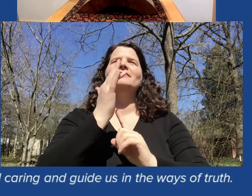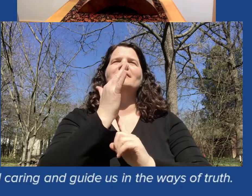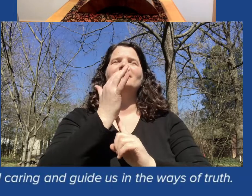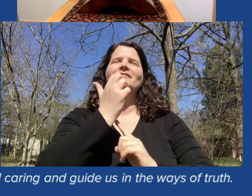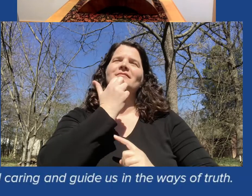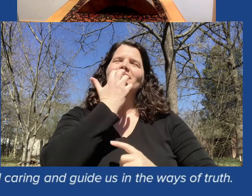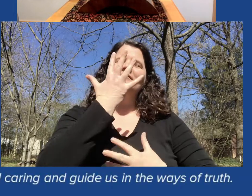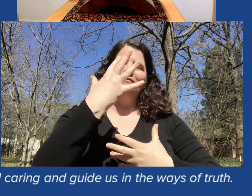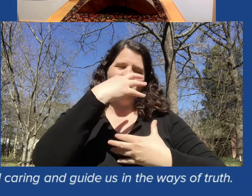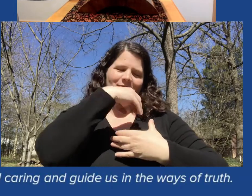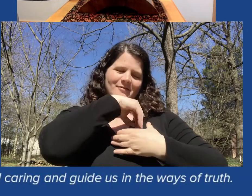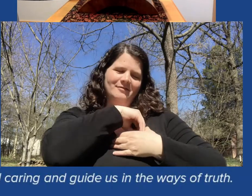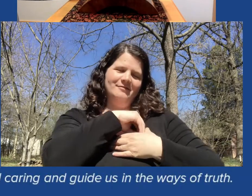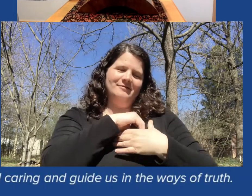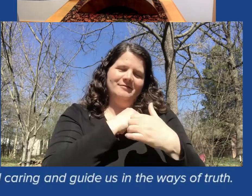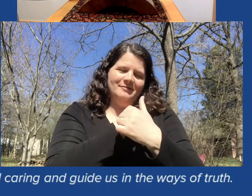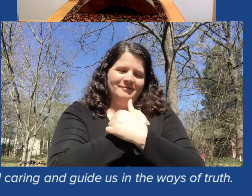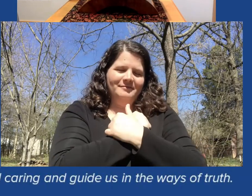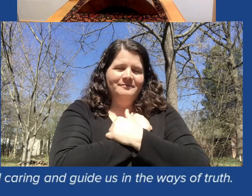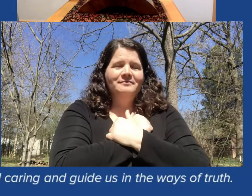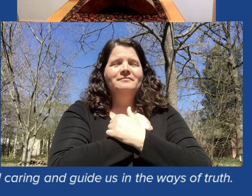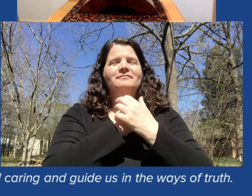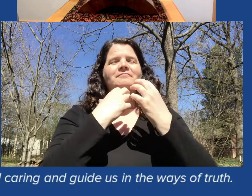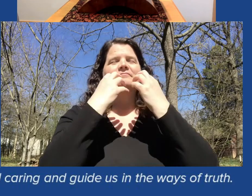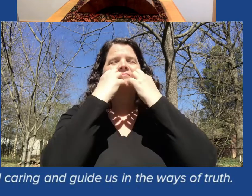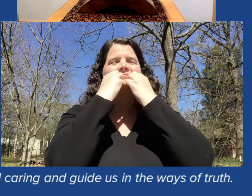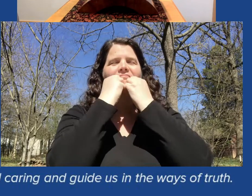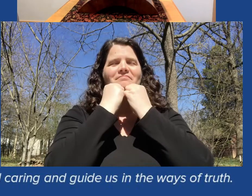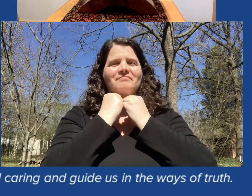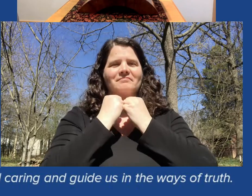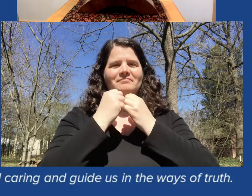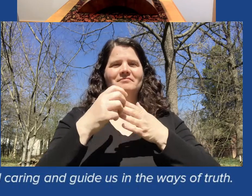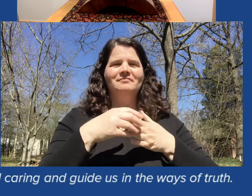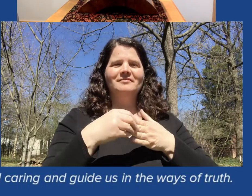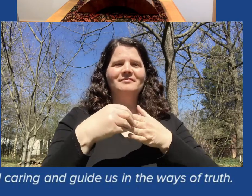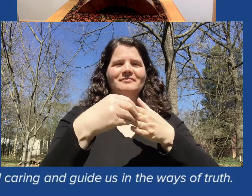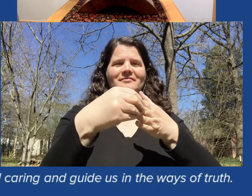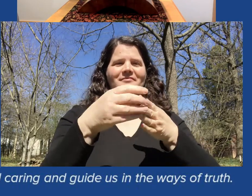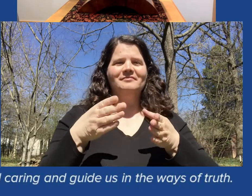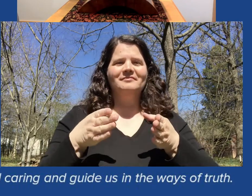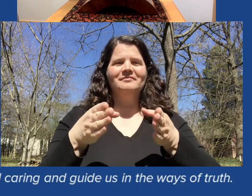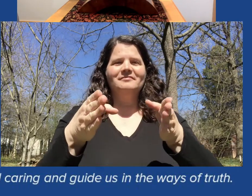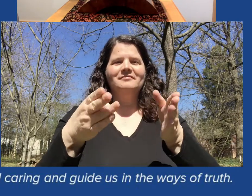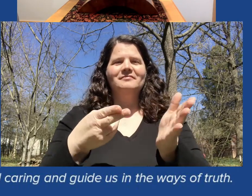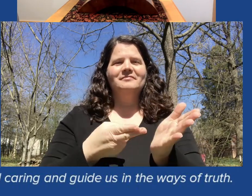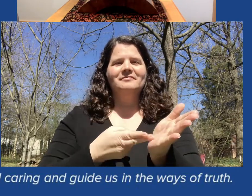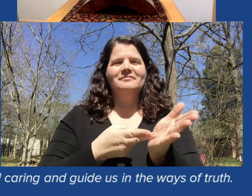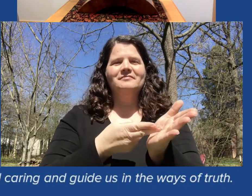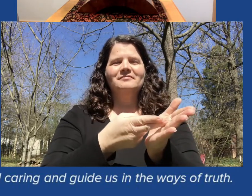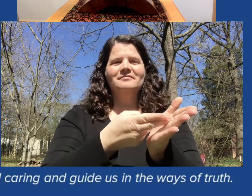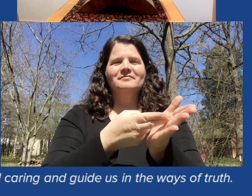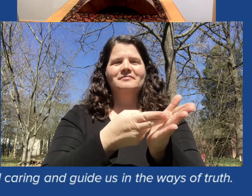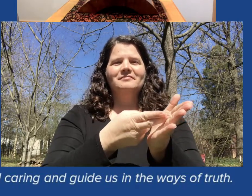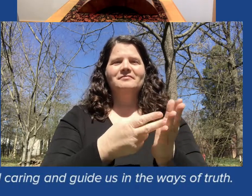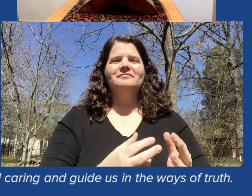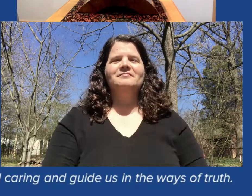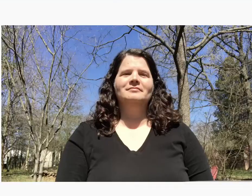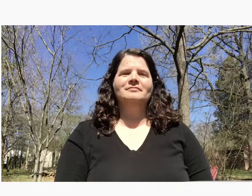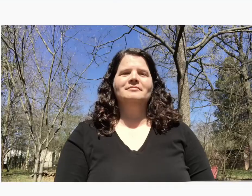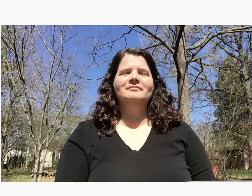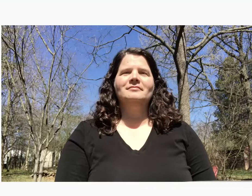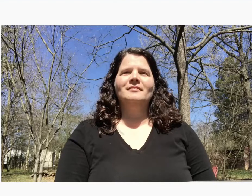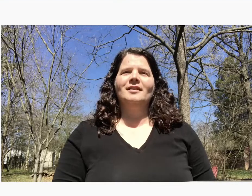May this light warm our hearts with love and caring and guide us in the ways of truth.